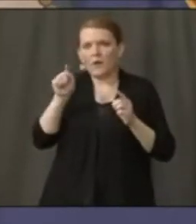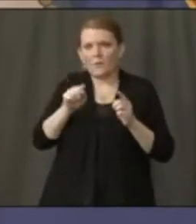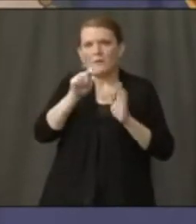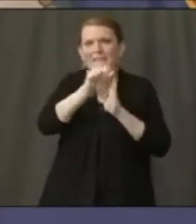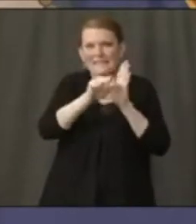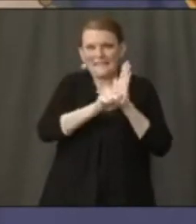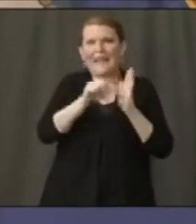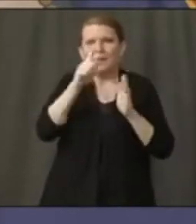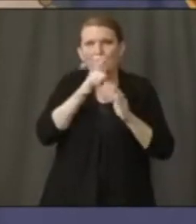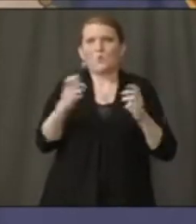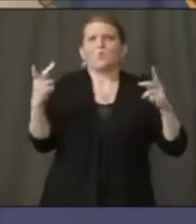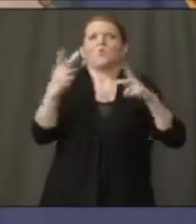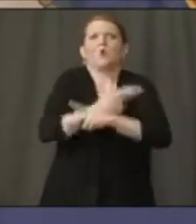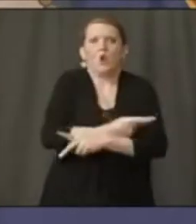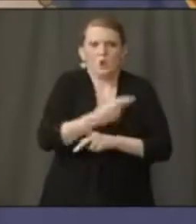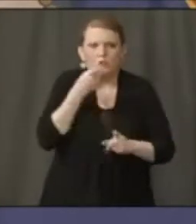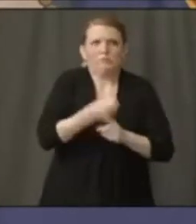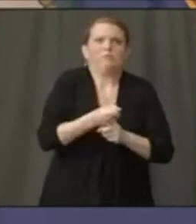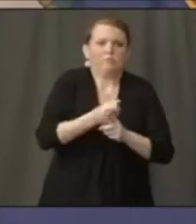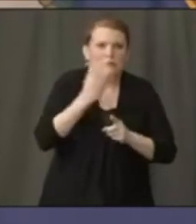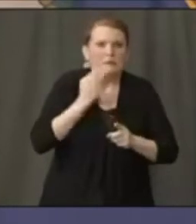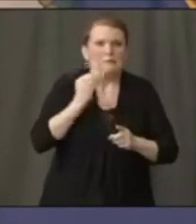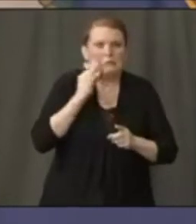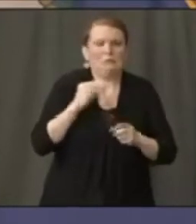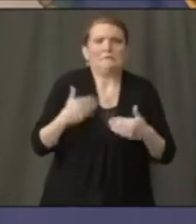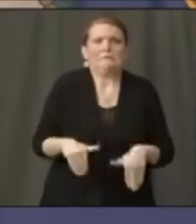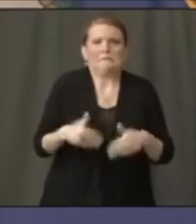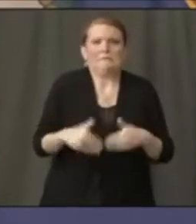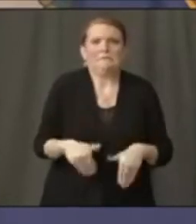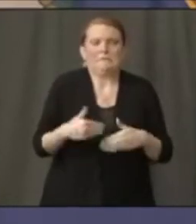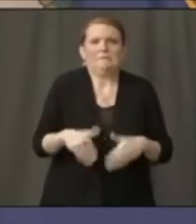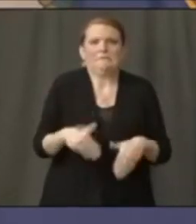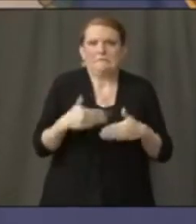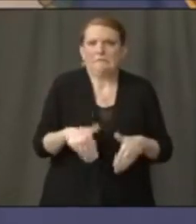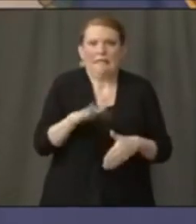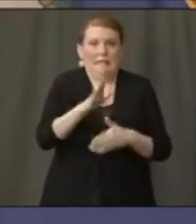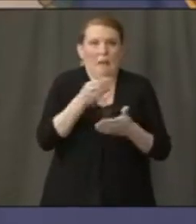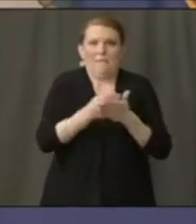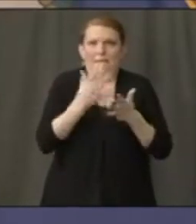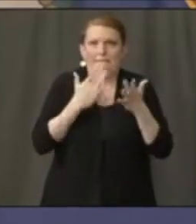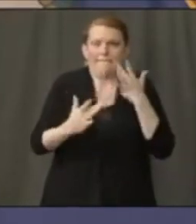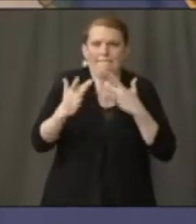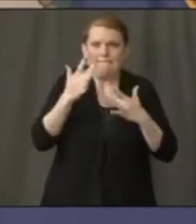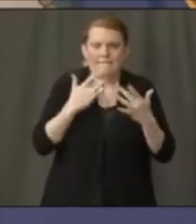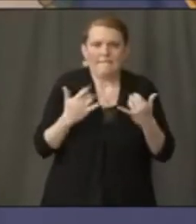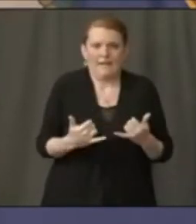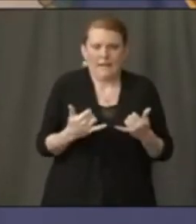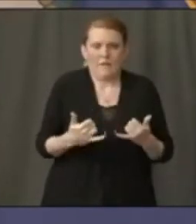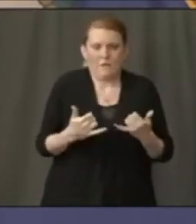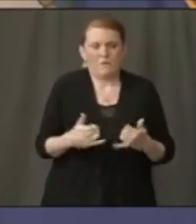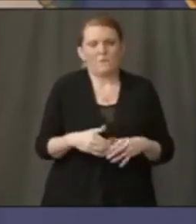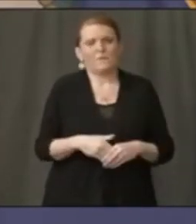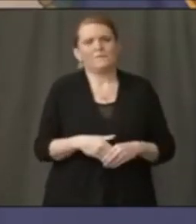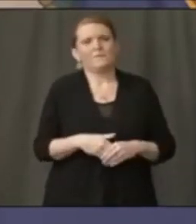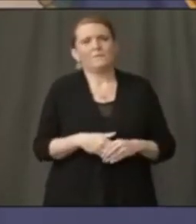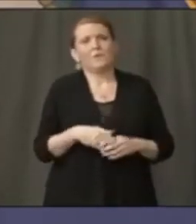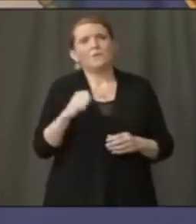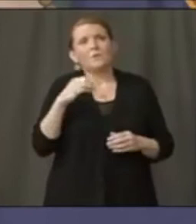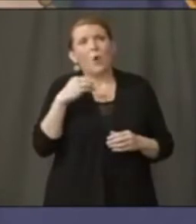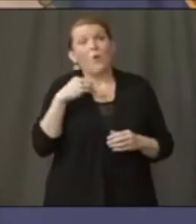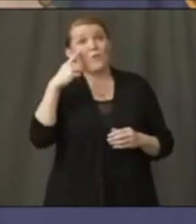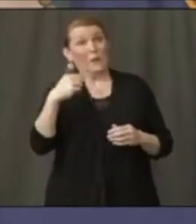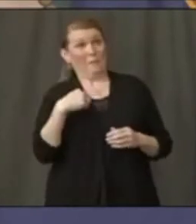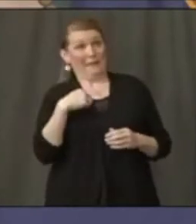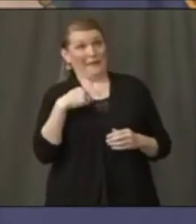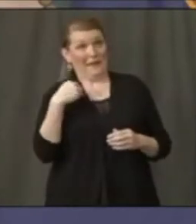the hardest, you know, given the sources of revenues and income they have, which I think is why I'm, you know, hopeful that we'll get